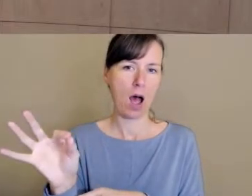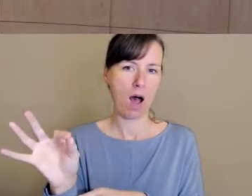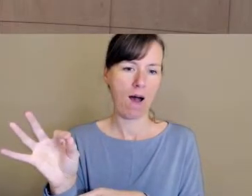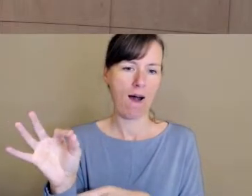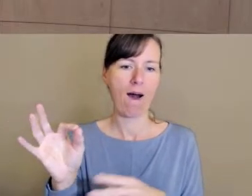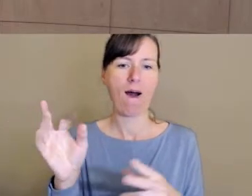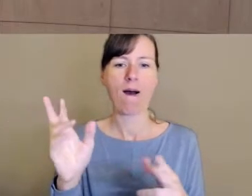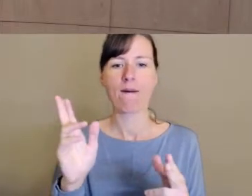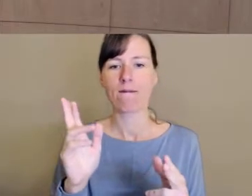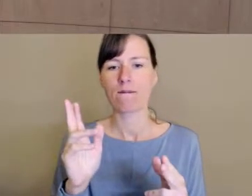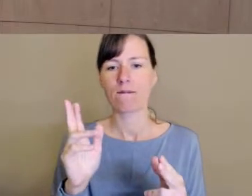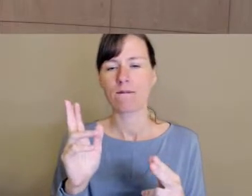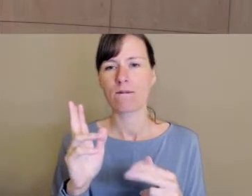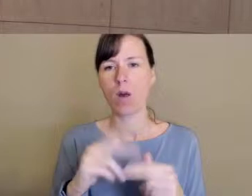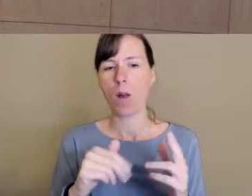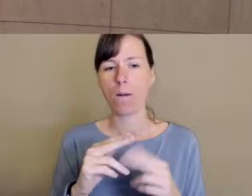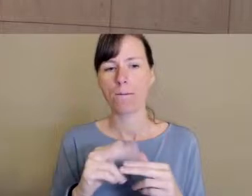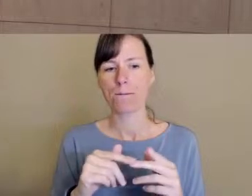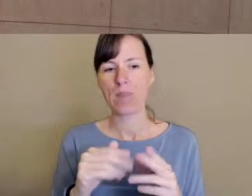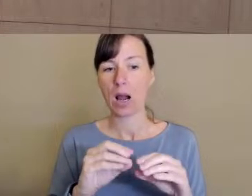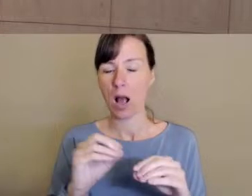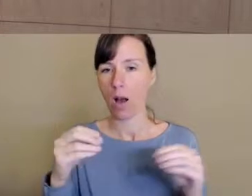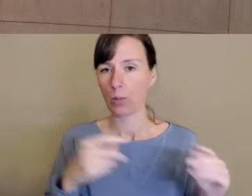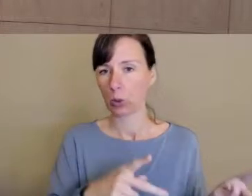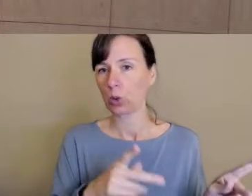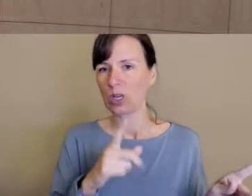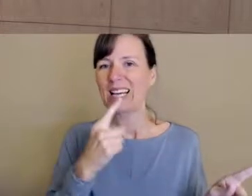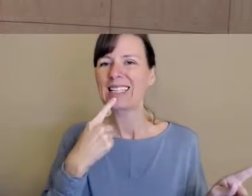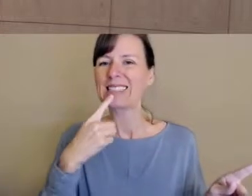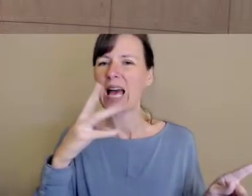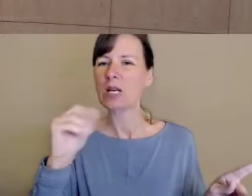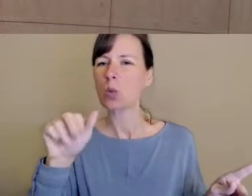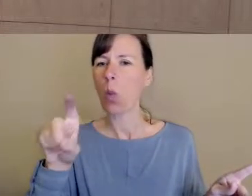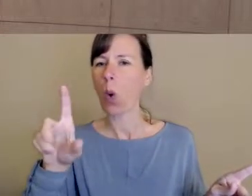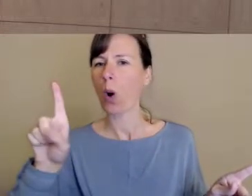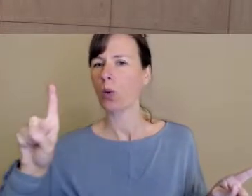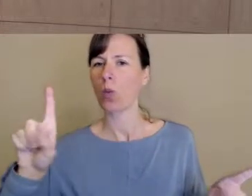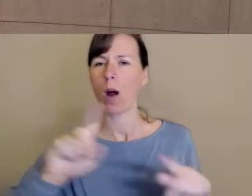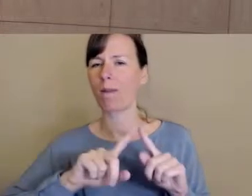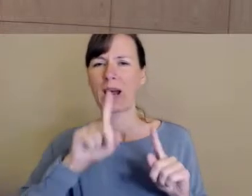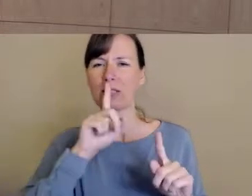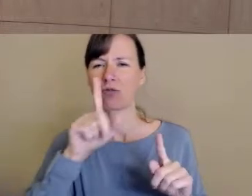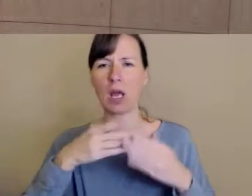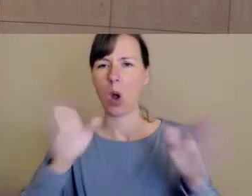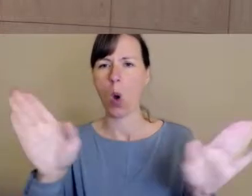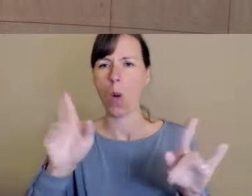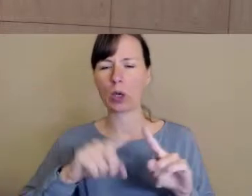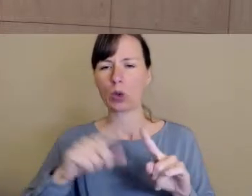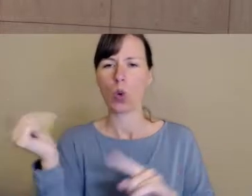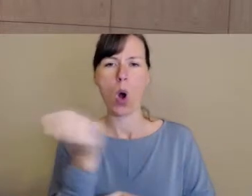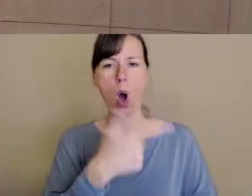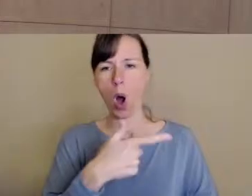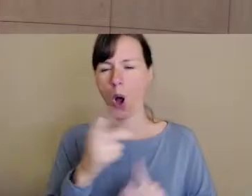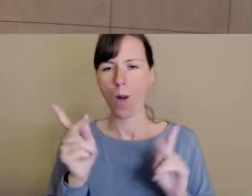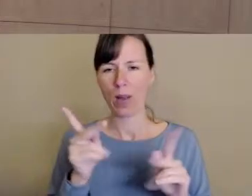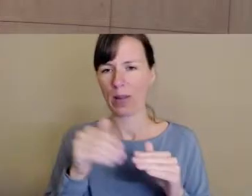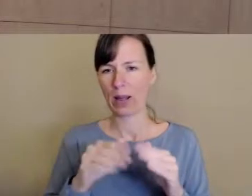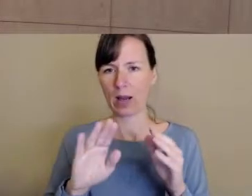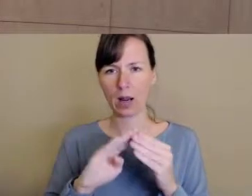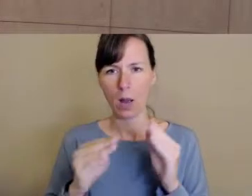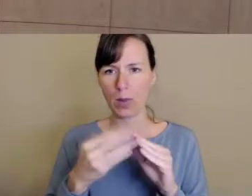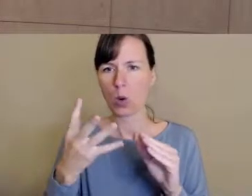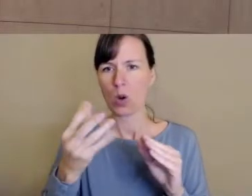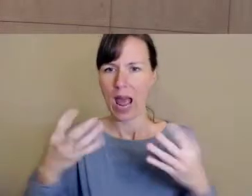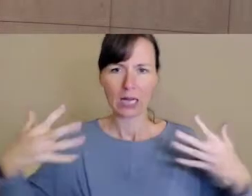up the community. It says Ward 1, but it's open to all individuals throughout the entire community and the surrounding community.